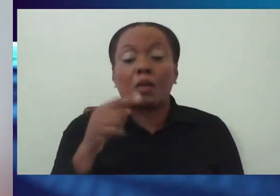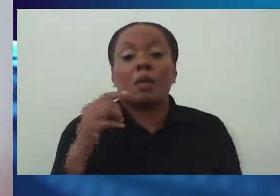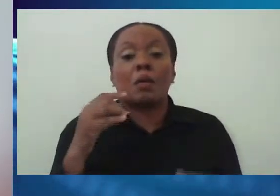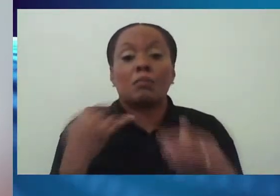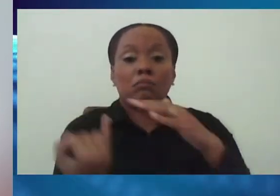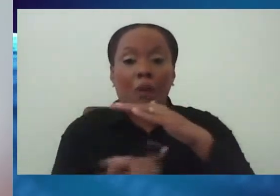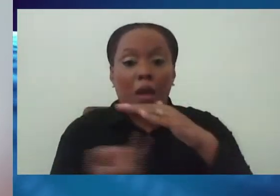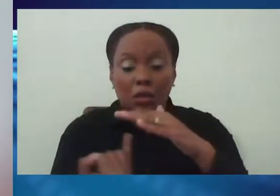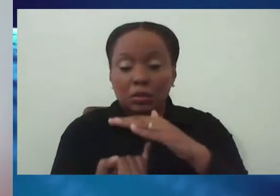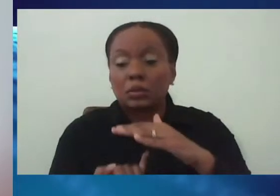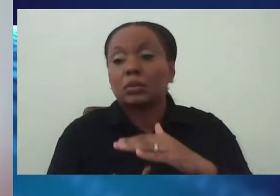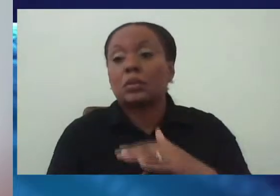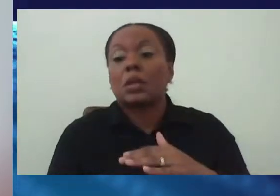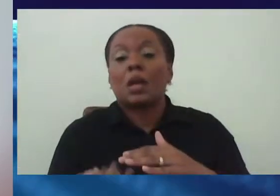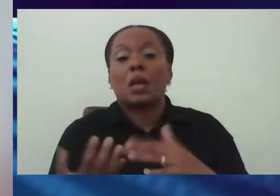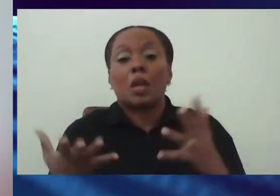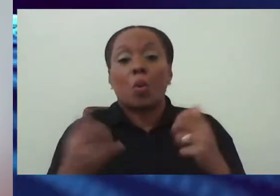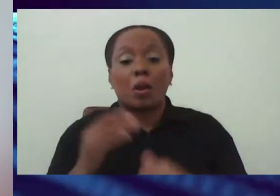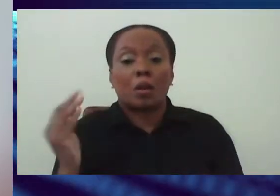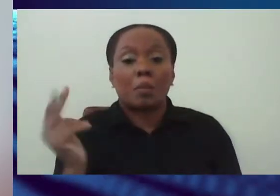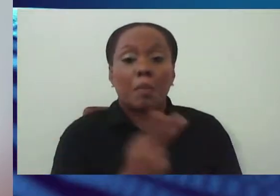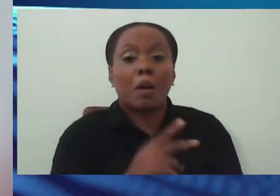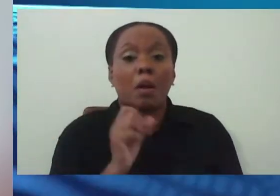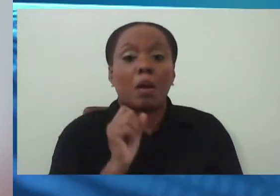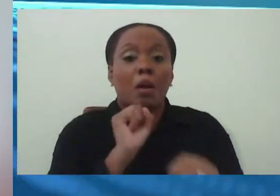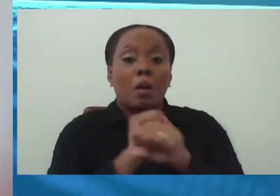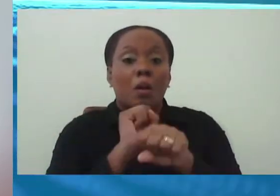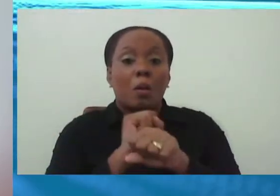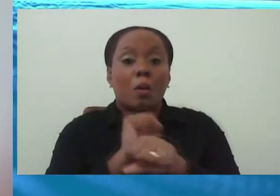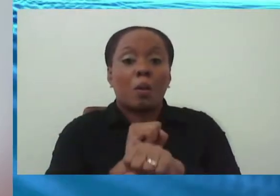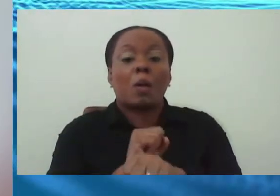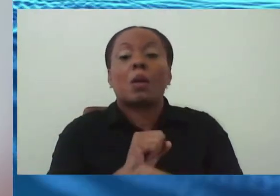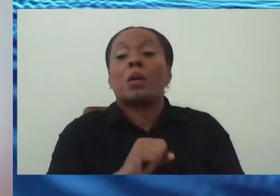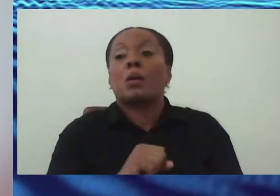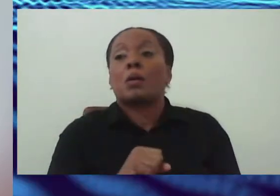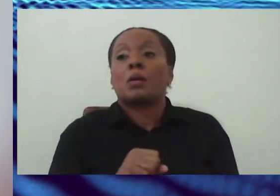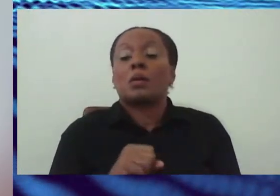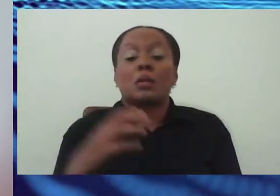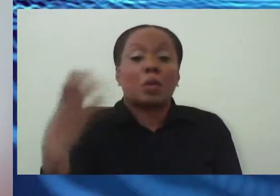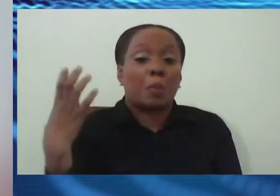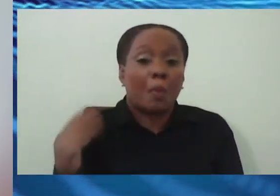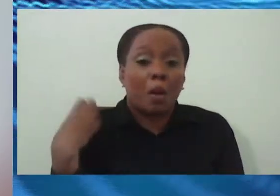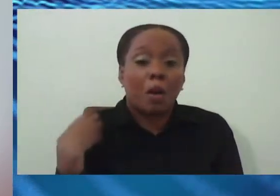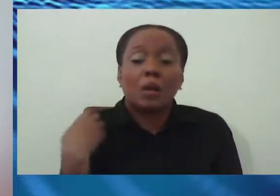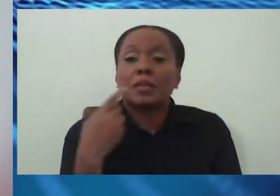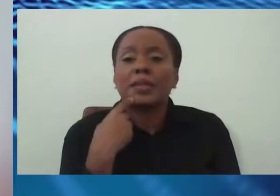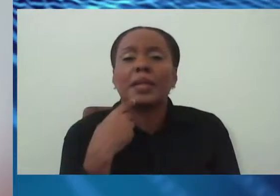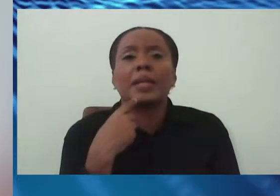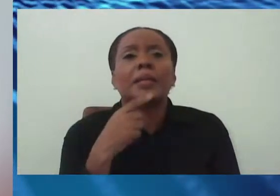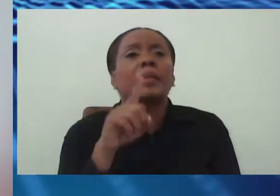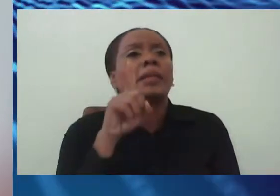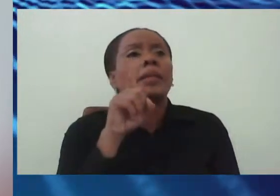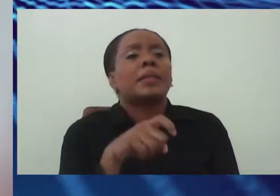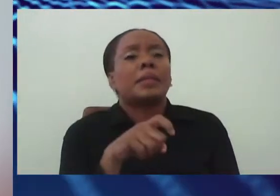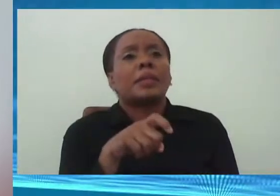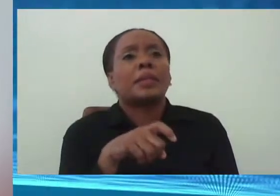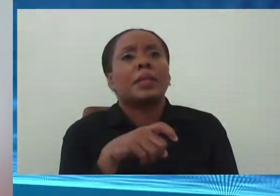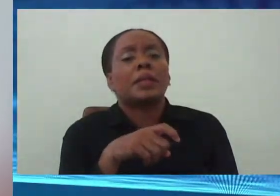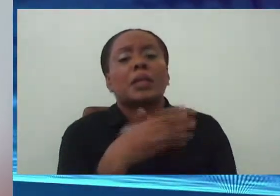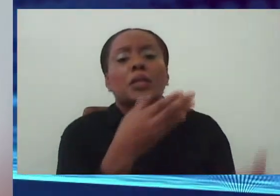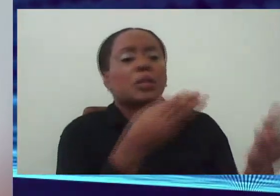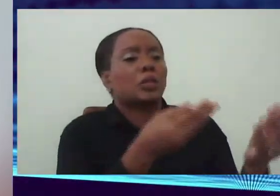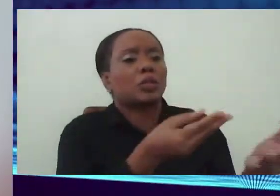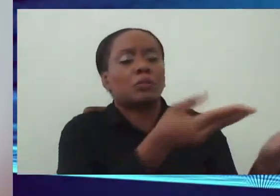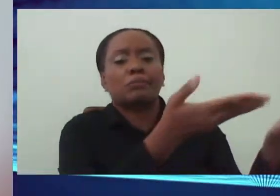to work. And this is not supported. This is not appropriate, given that someone who's